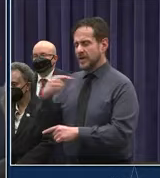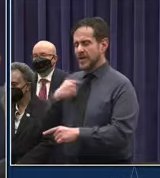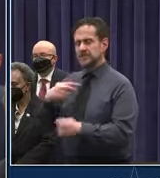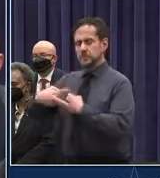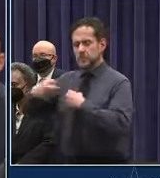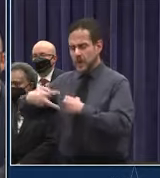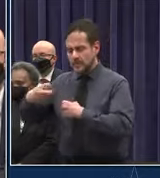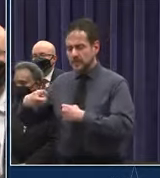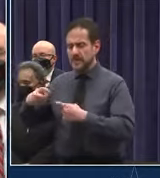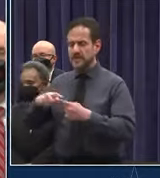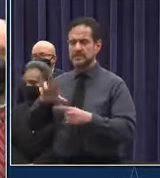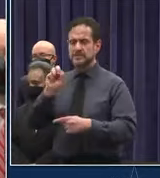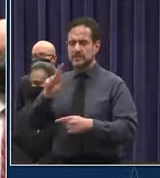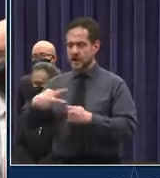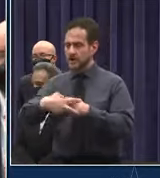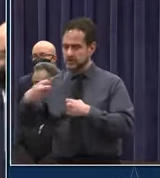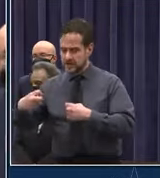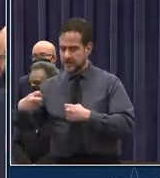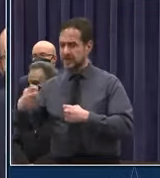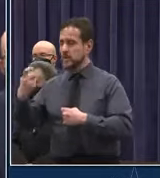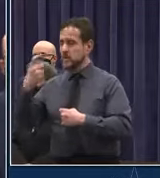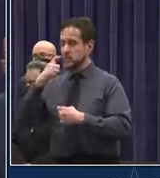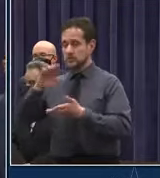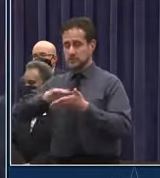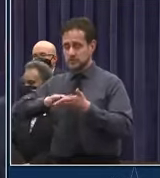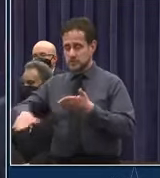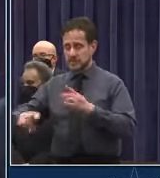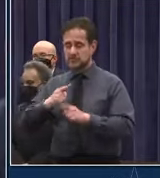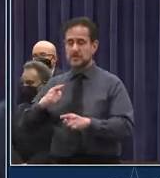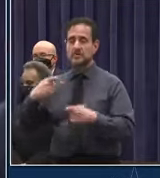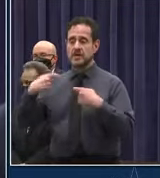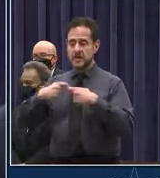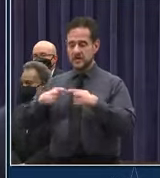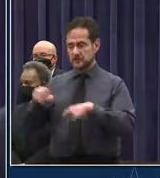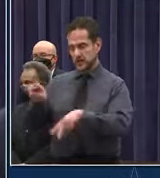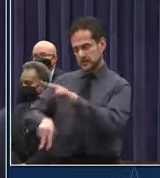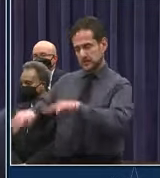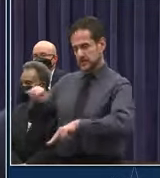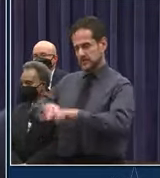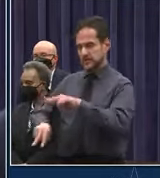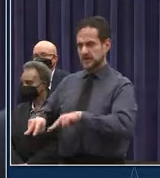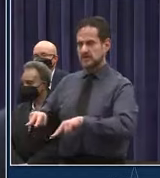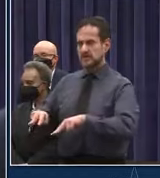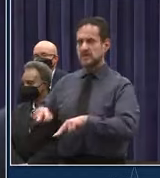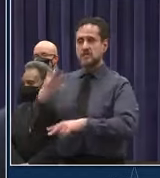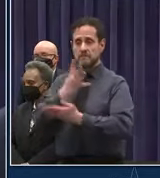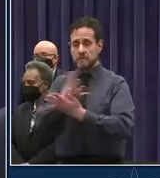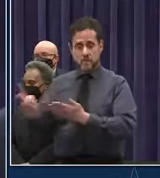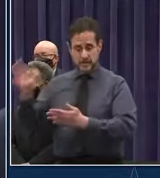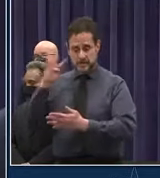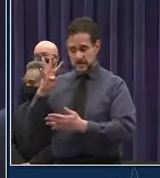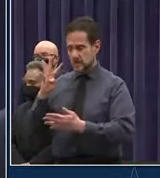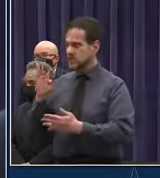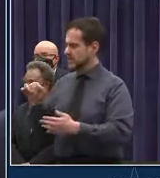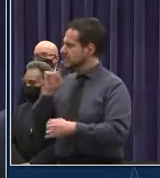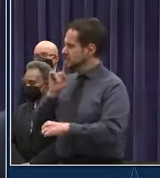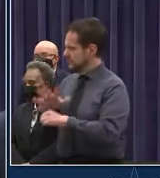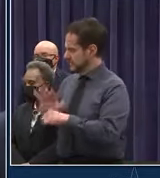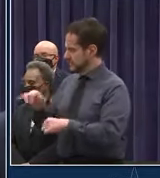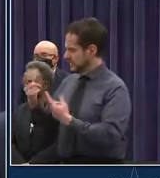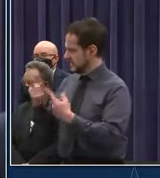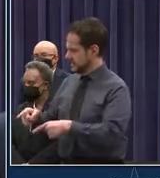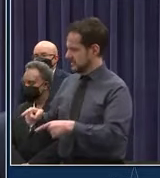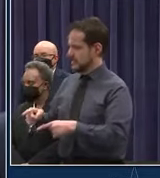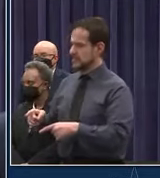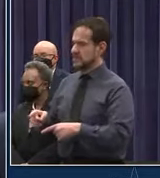share today. Thank you, Liz. And Nate Fox. Nate Rogers, Fox 32. So I know you all said you're going to